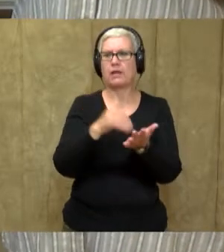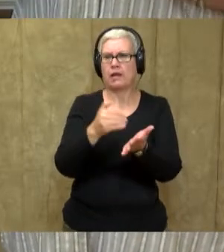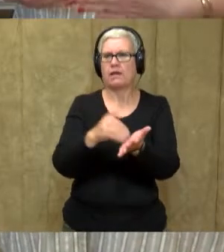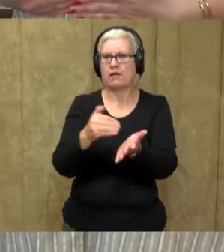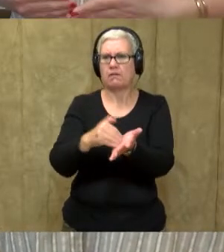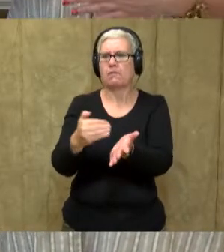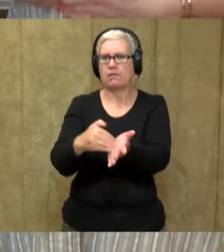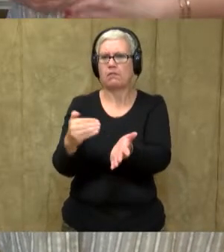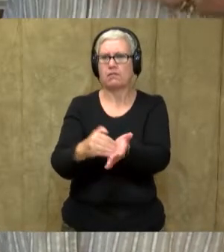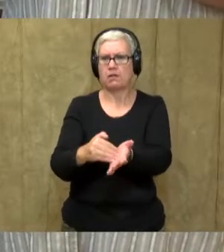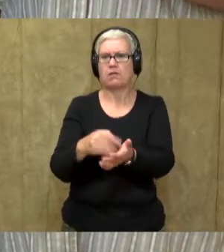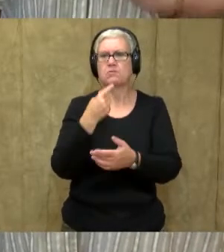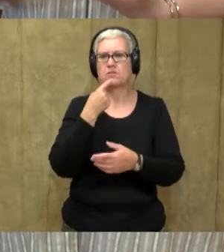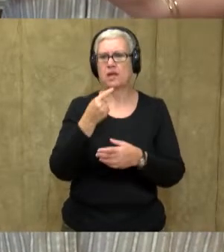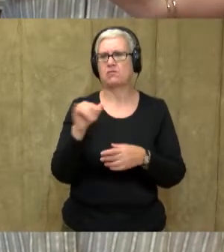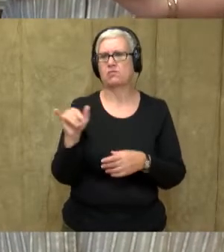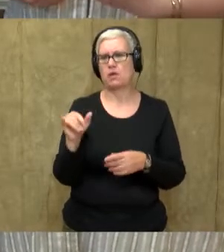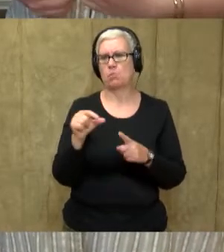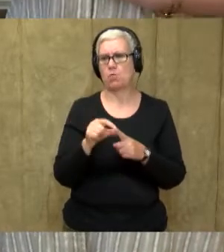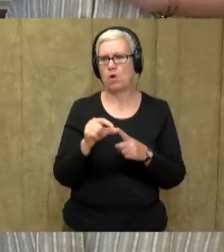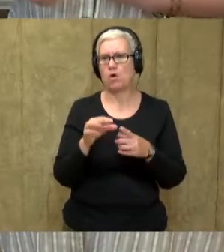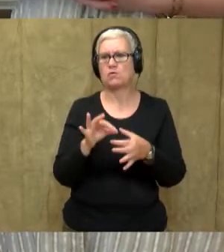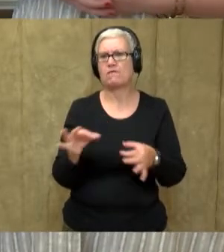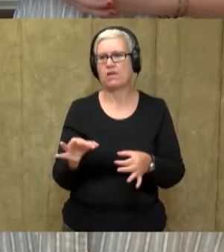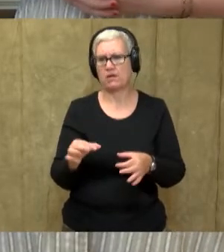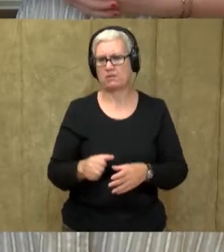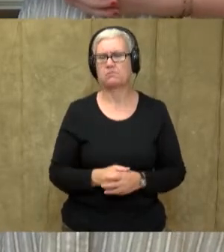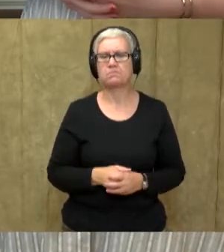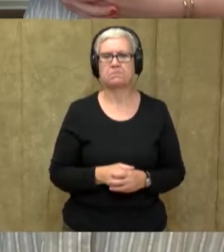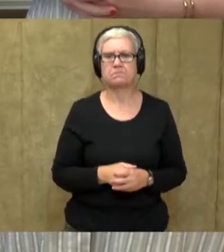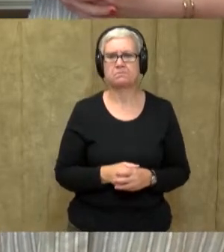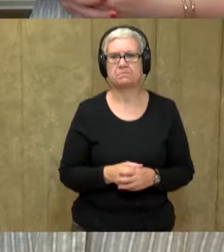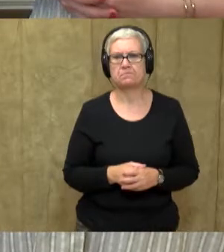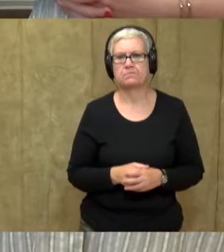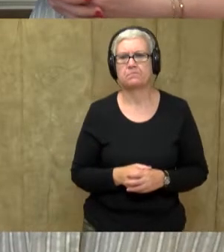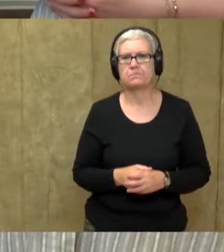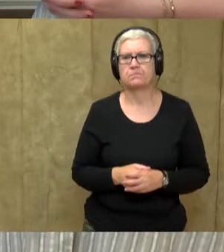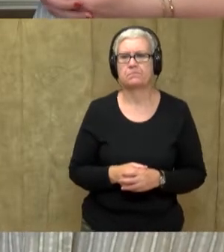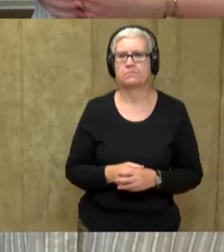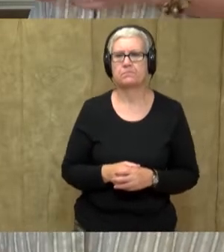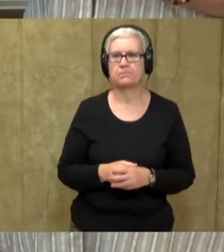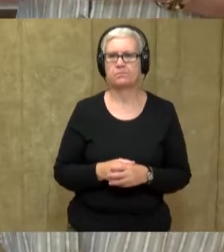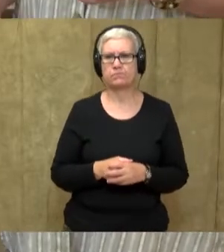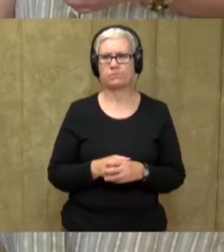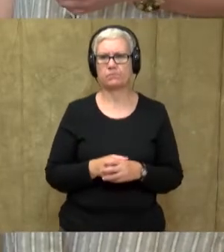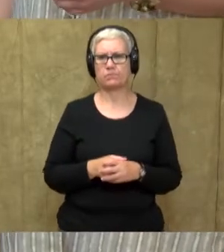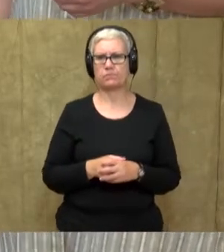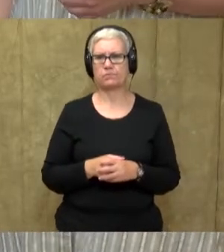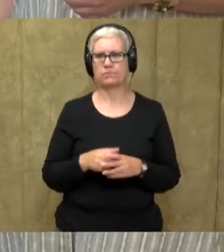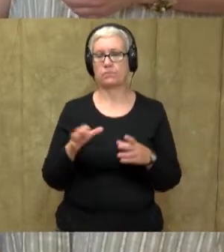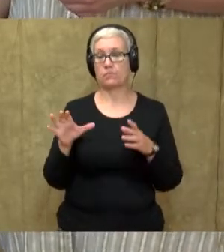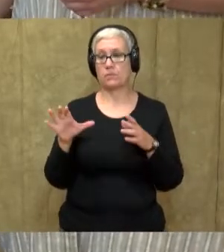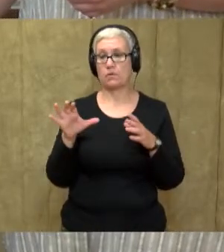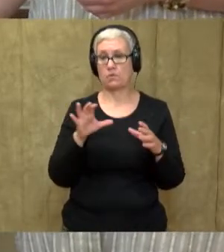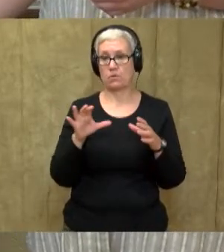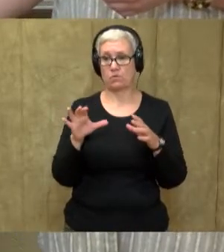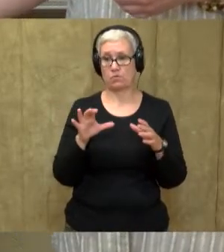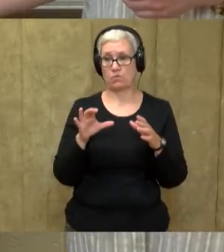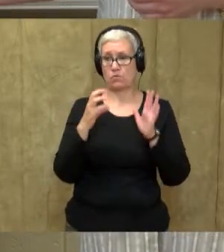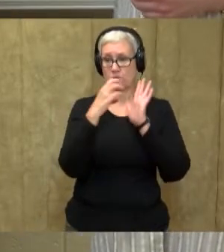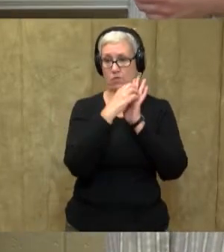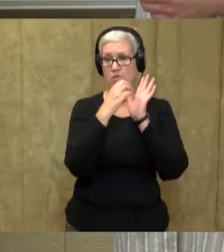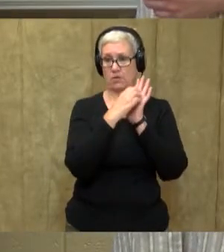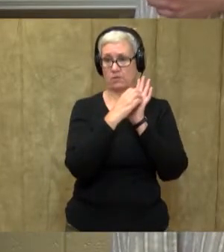for emphasis, for effect. Okay, and we'll see that as well. Okay, so what we're going to do is we're going to look at a